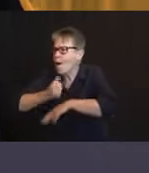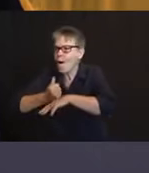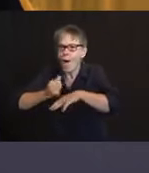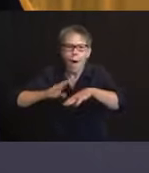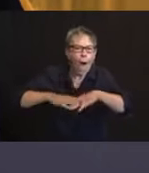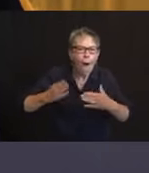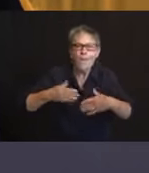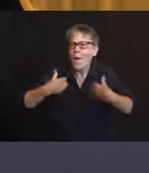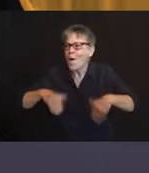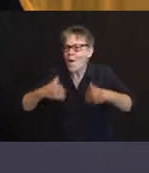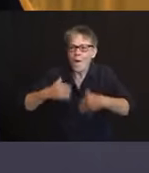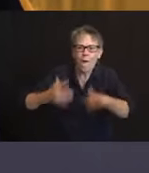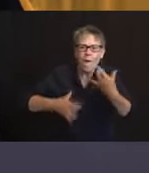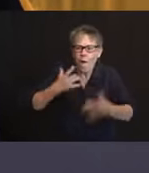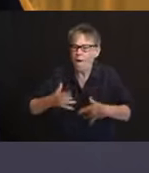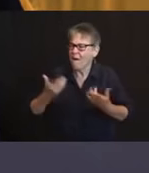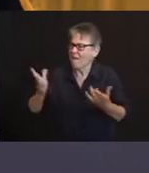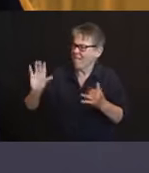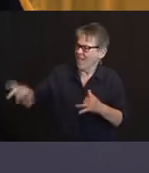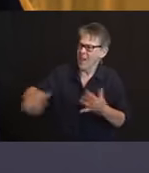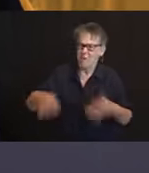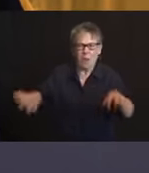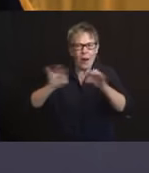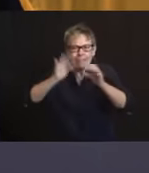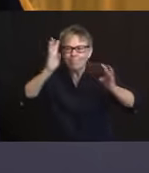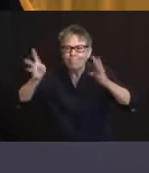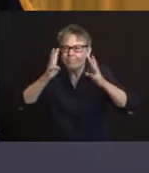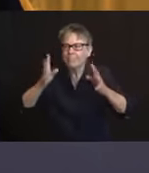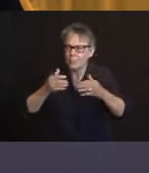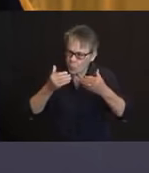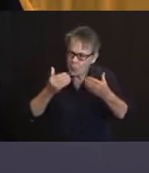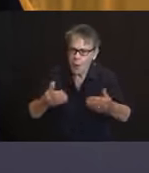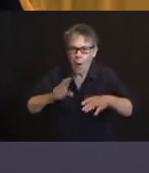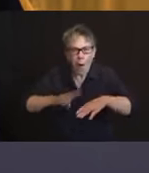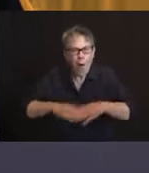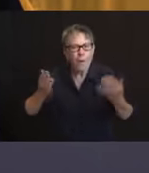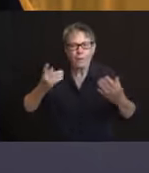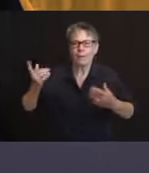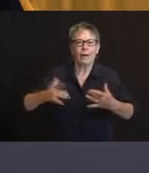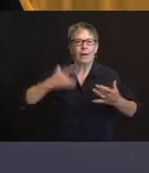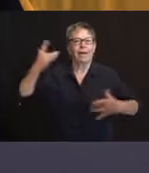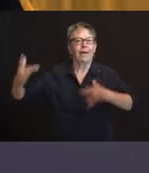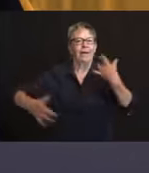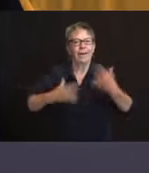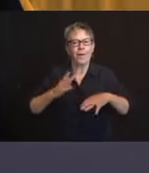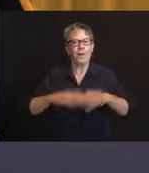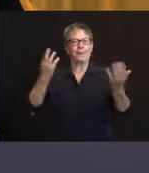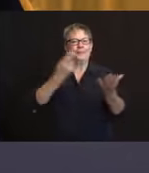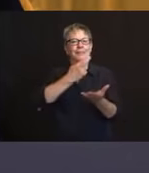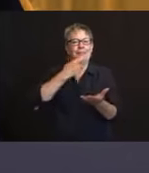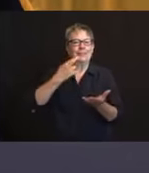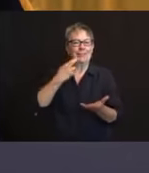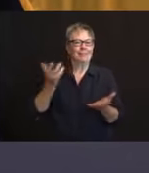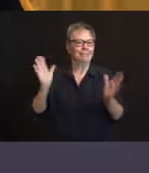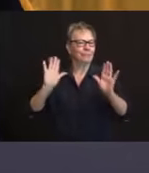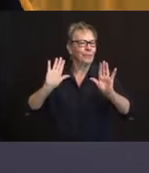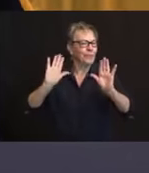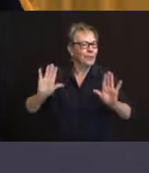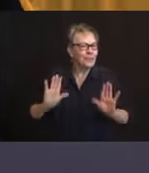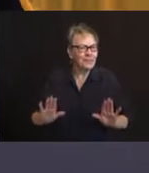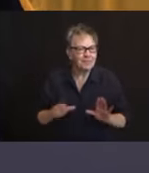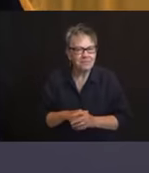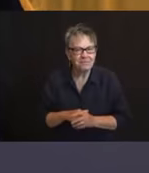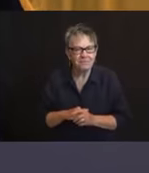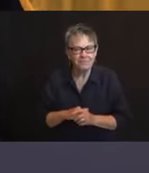state beginning today. So thank you for all of that. Continue to cover your face, keep social